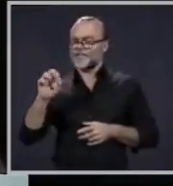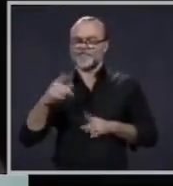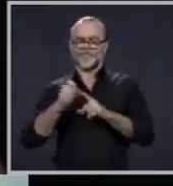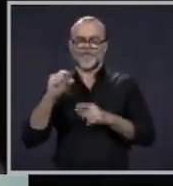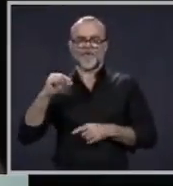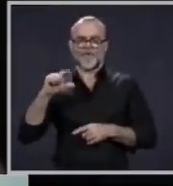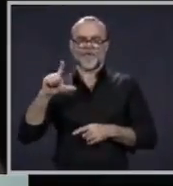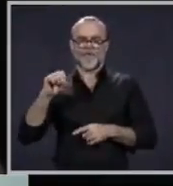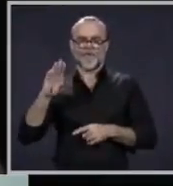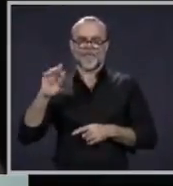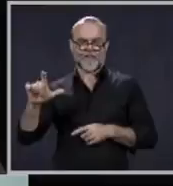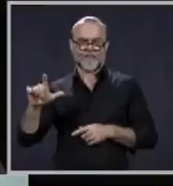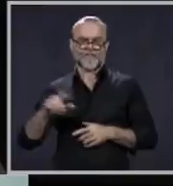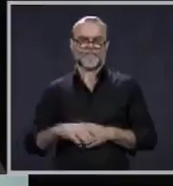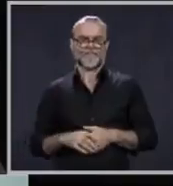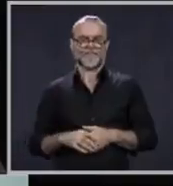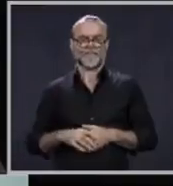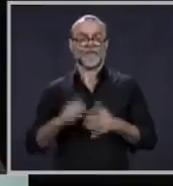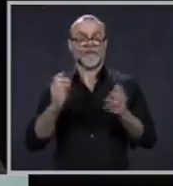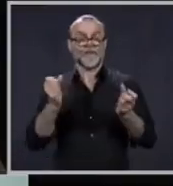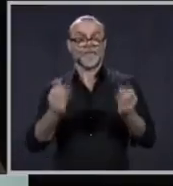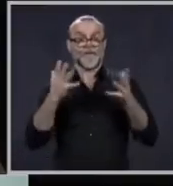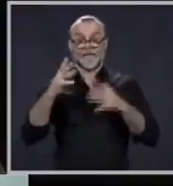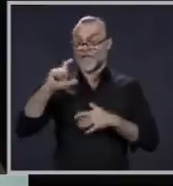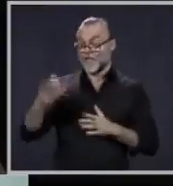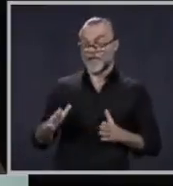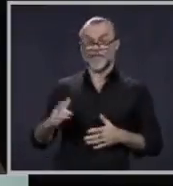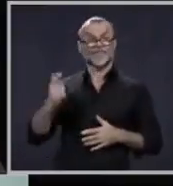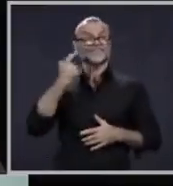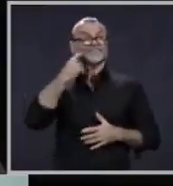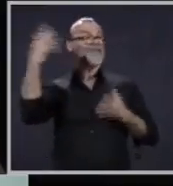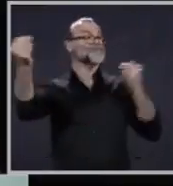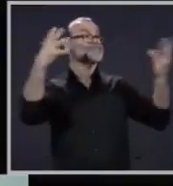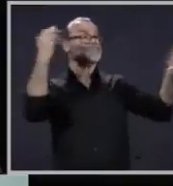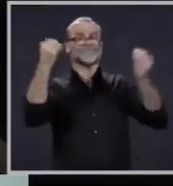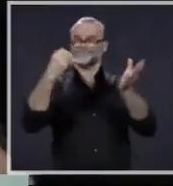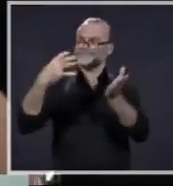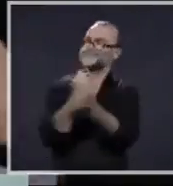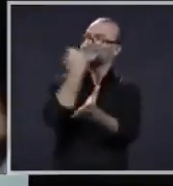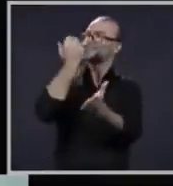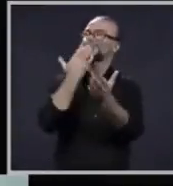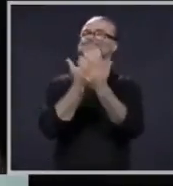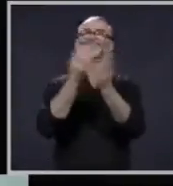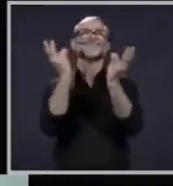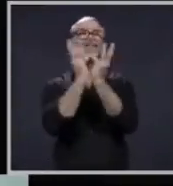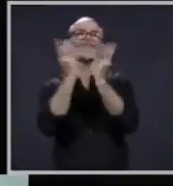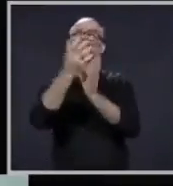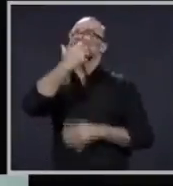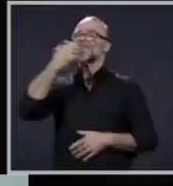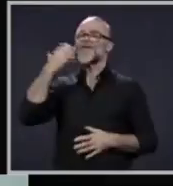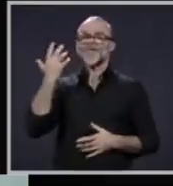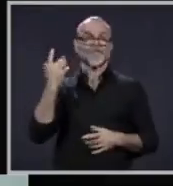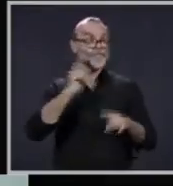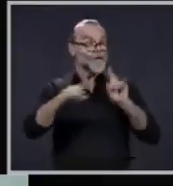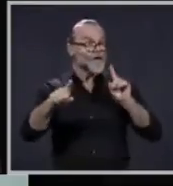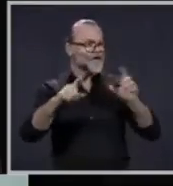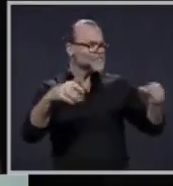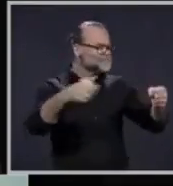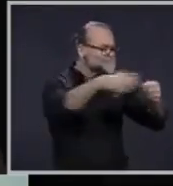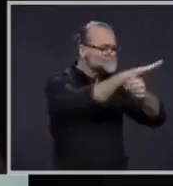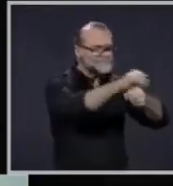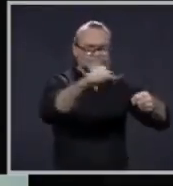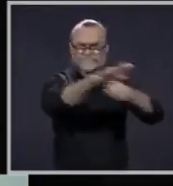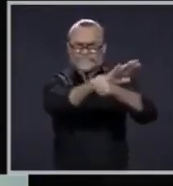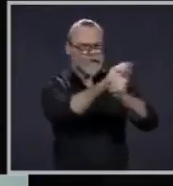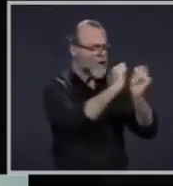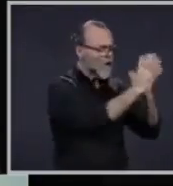it's a question of respect for all people. It's important if we want to continue to reopen our society